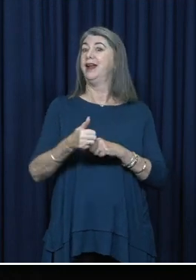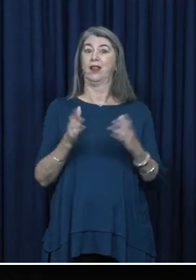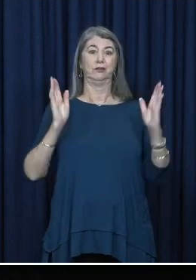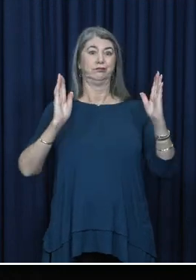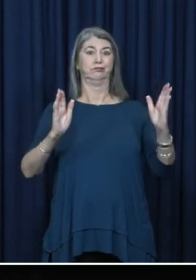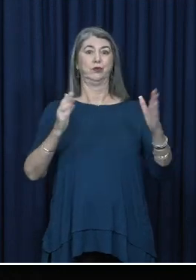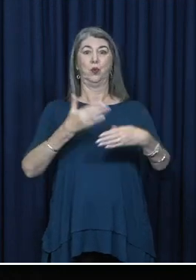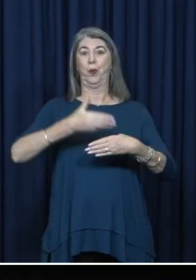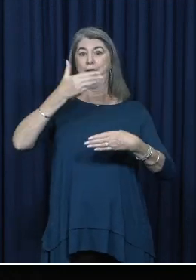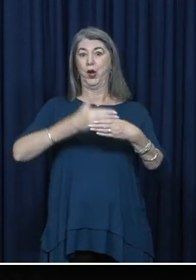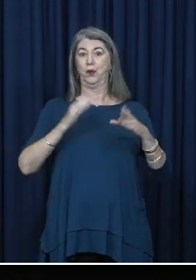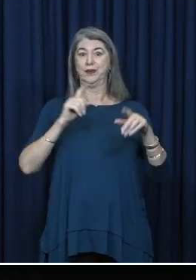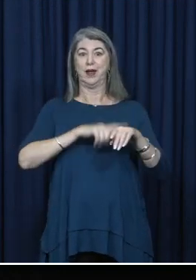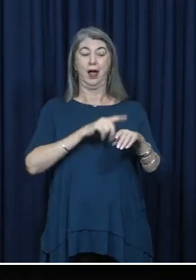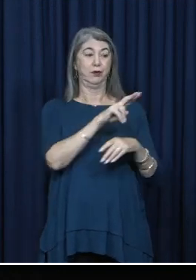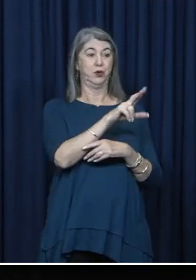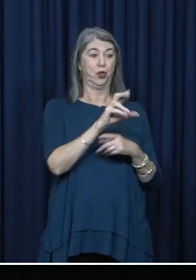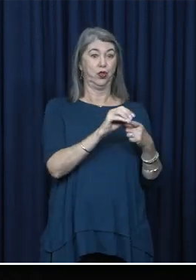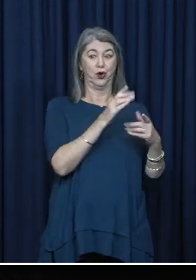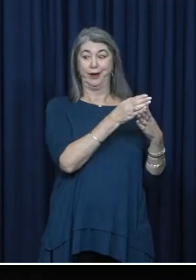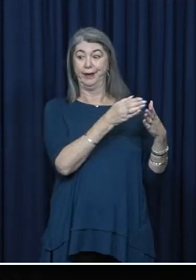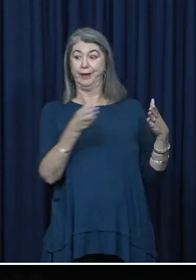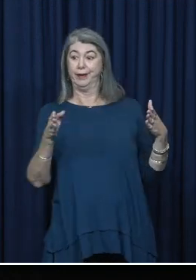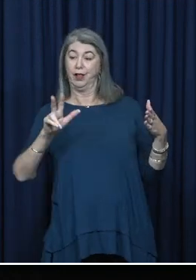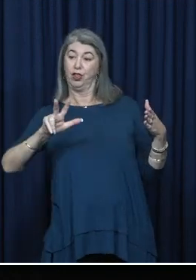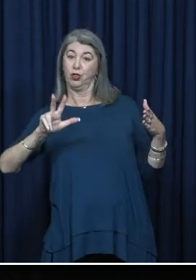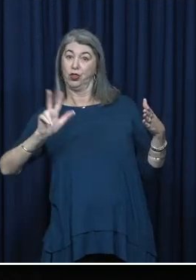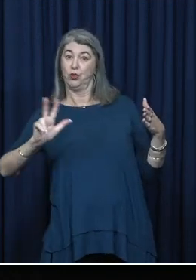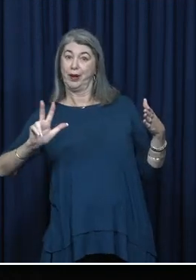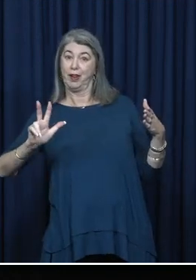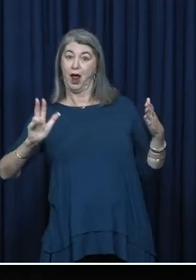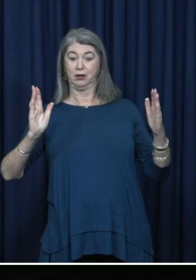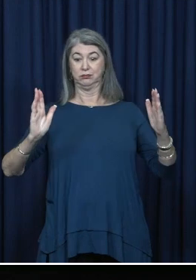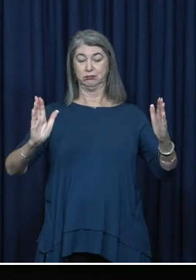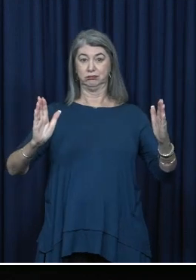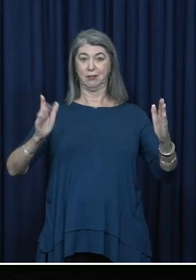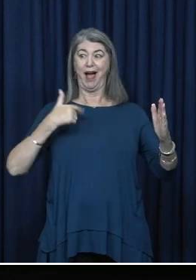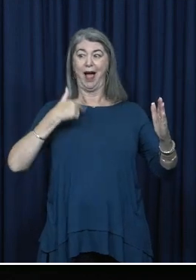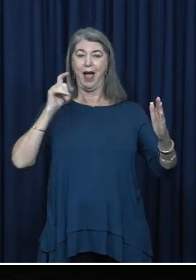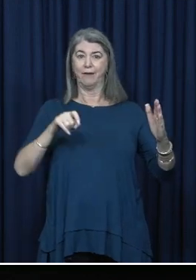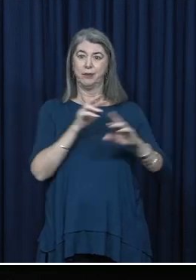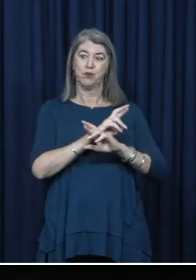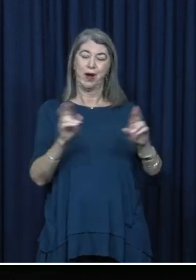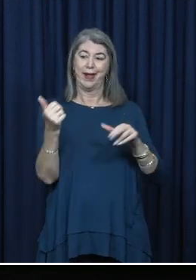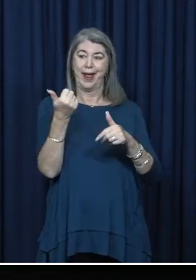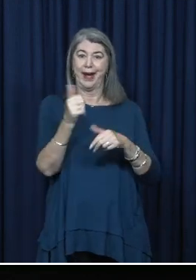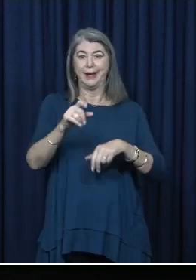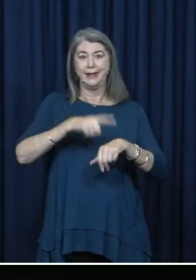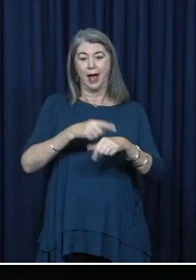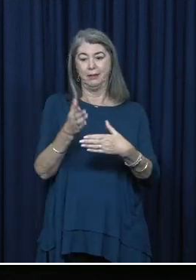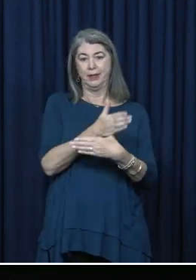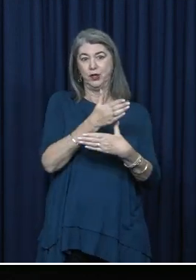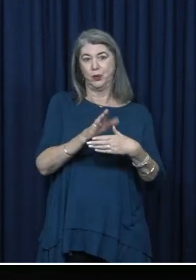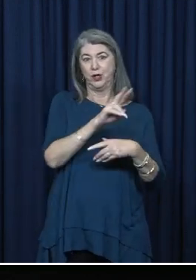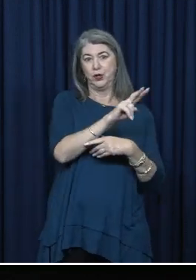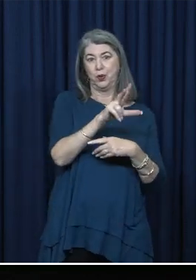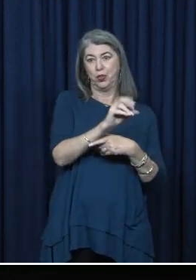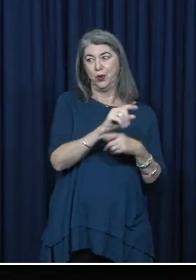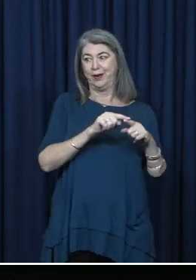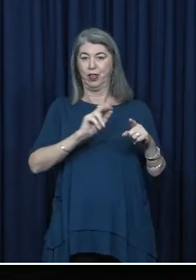window, 2:30 p.m. to 3 o'clock p.m. I have to be ready anytime between that 2:30 and 3